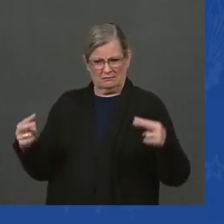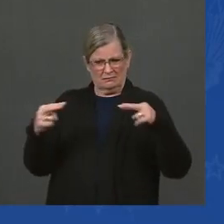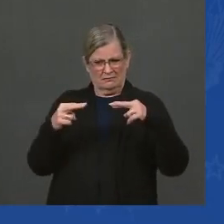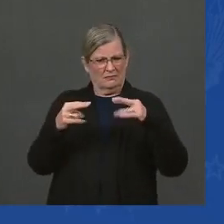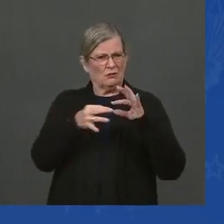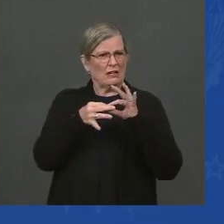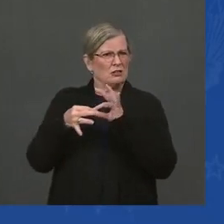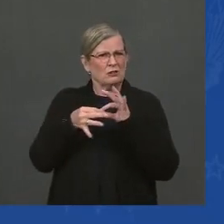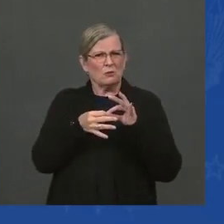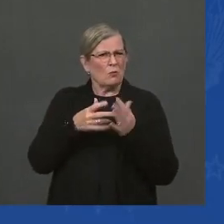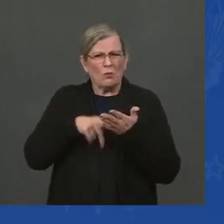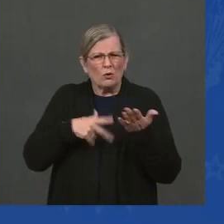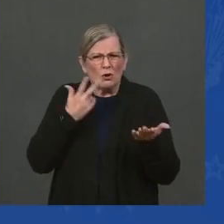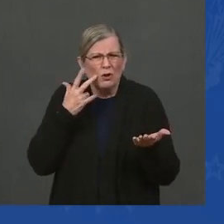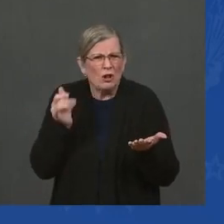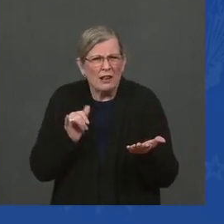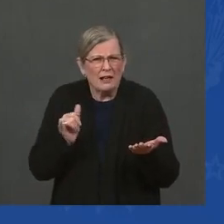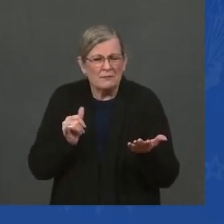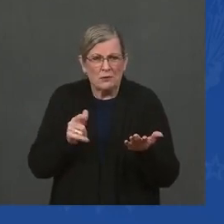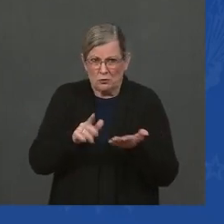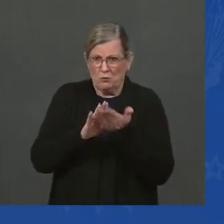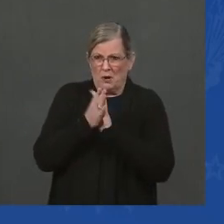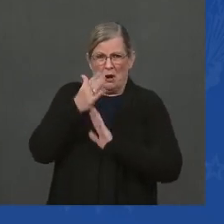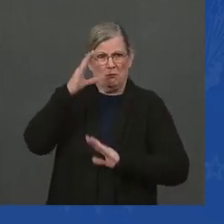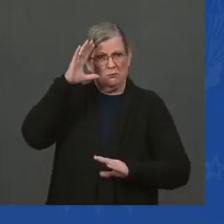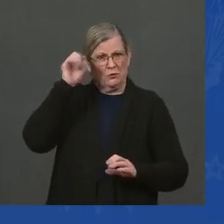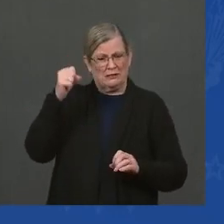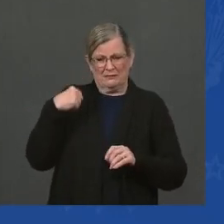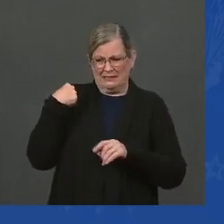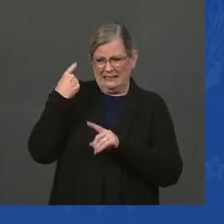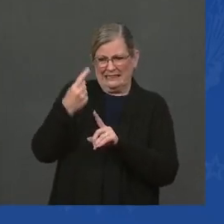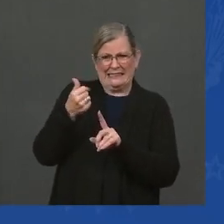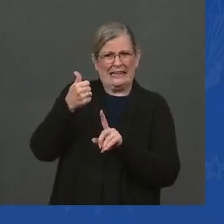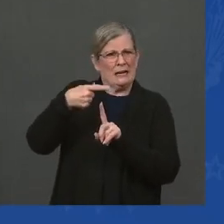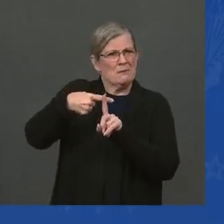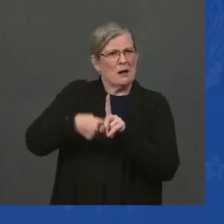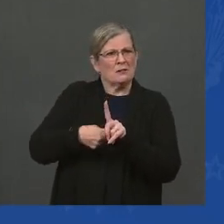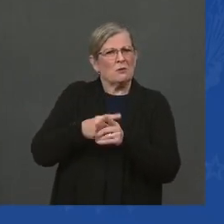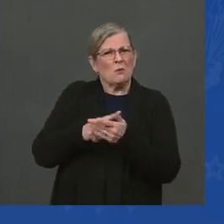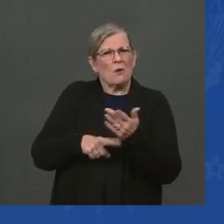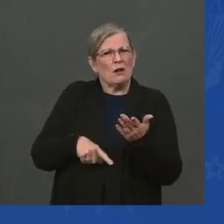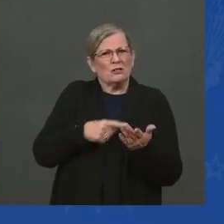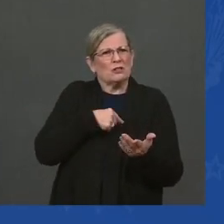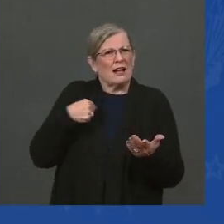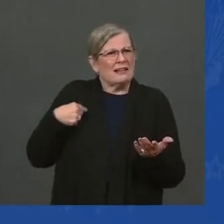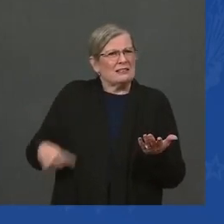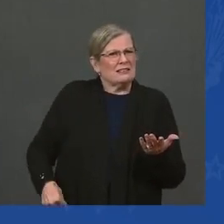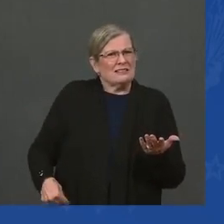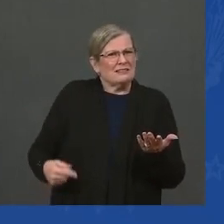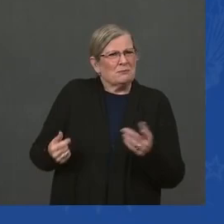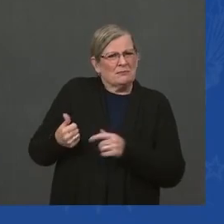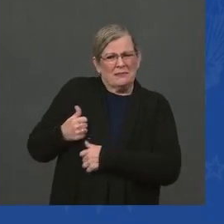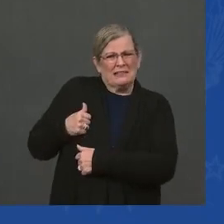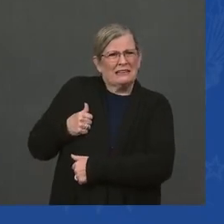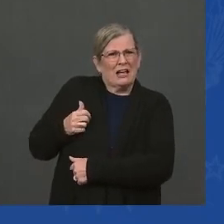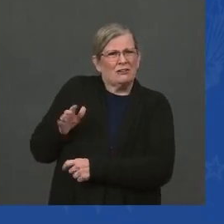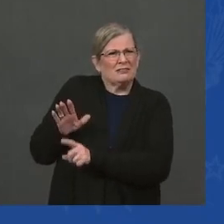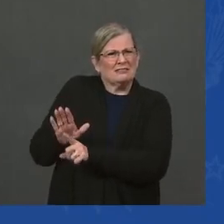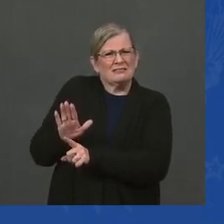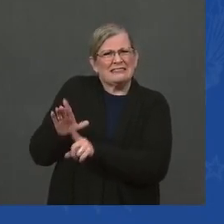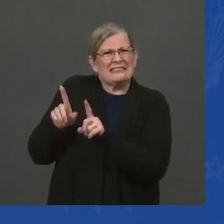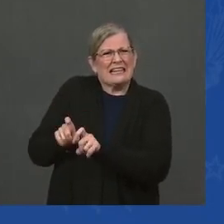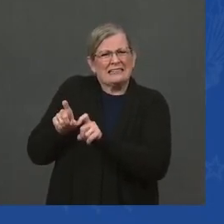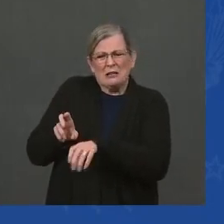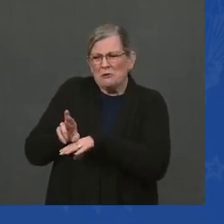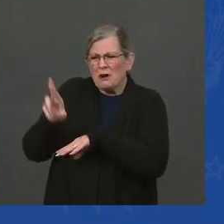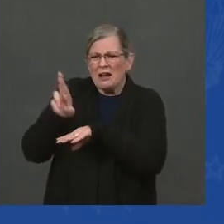in a substantive manner with some of their counterparts. You have a Chinese military that has tested a hypersonic missile this summer and is building its nuclear